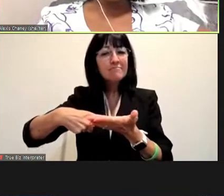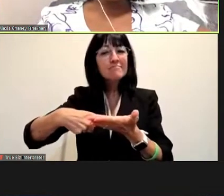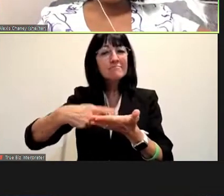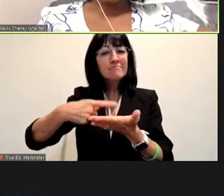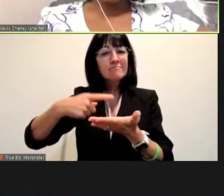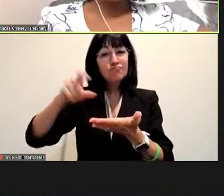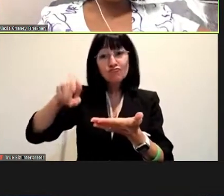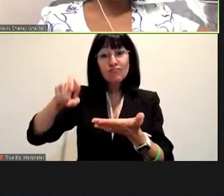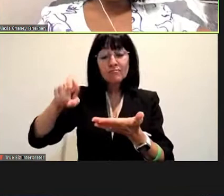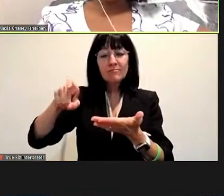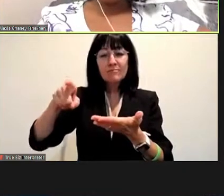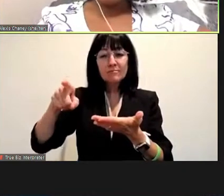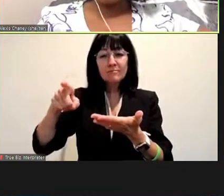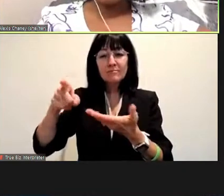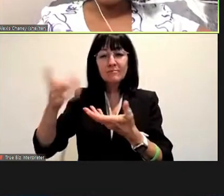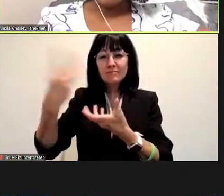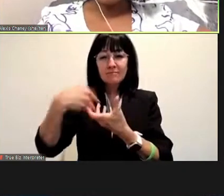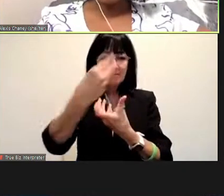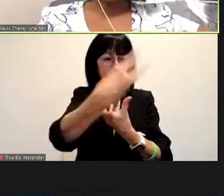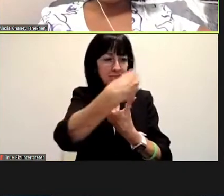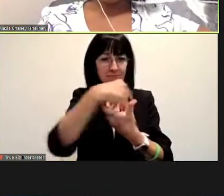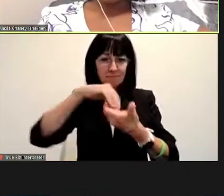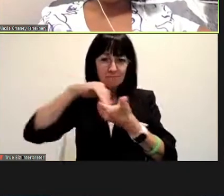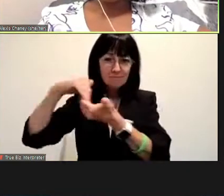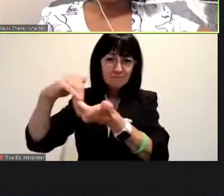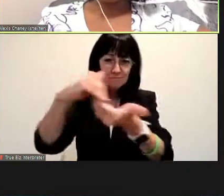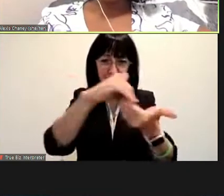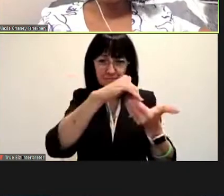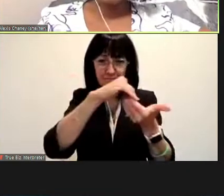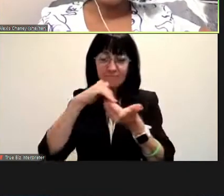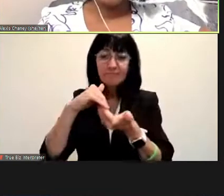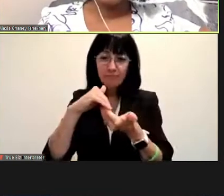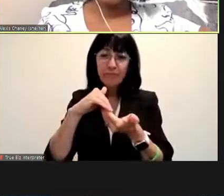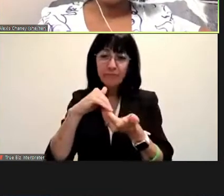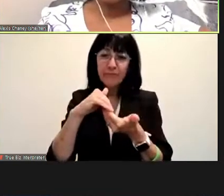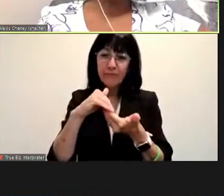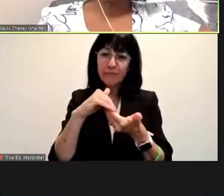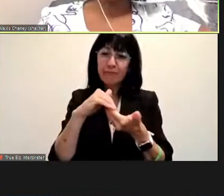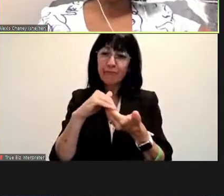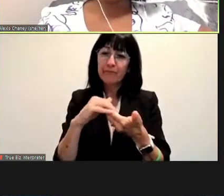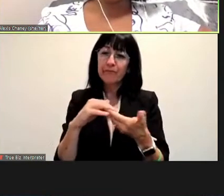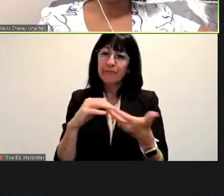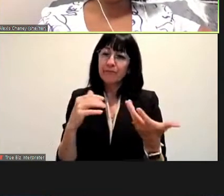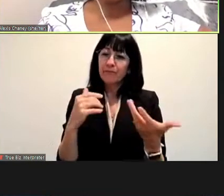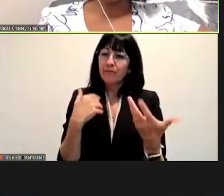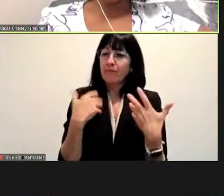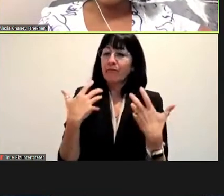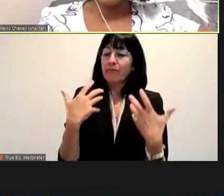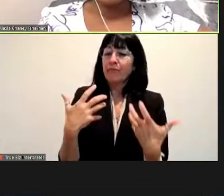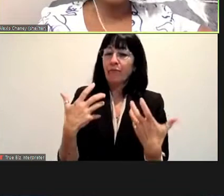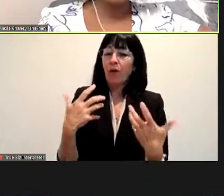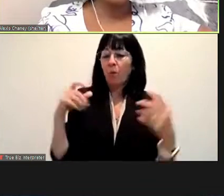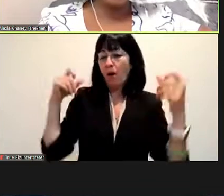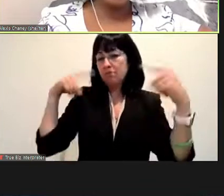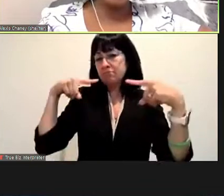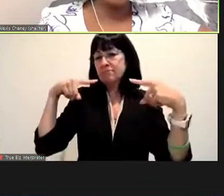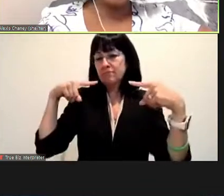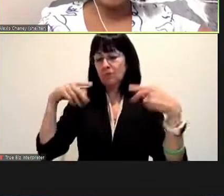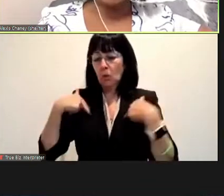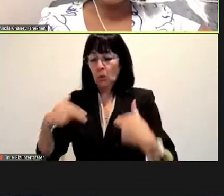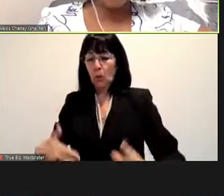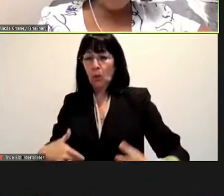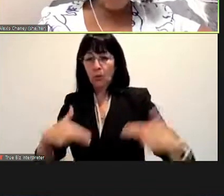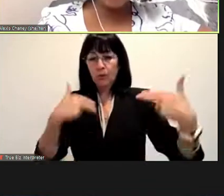the check-in is very frequently your only chance to say on a human, sort of echoing Jesse, on a human-to-human and person-to-person level, to be